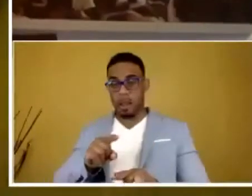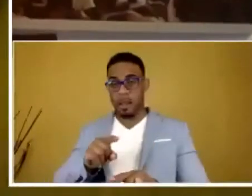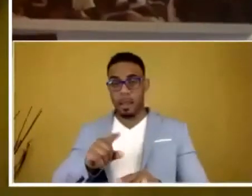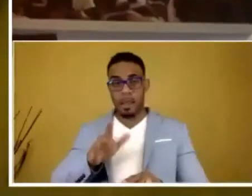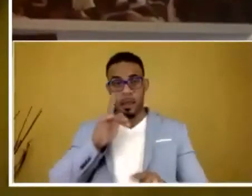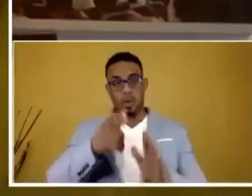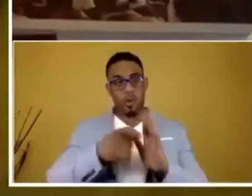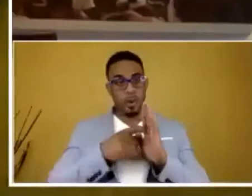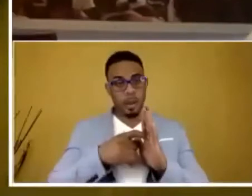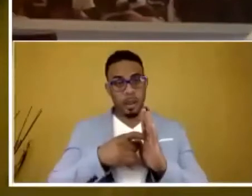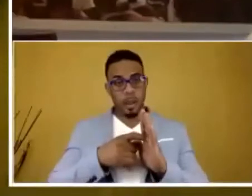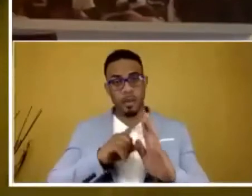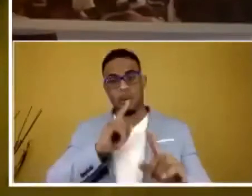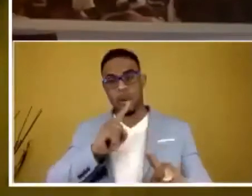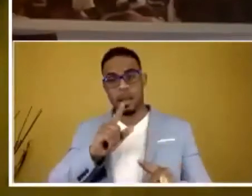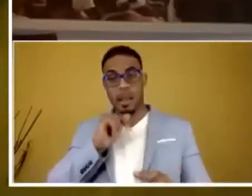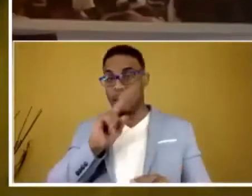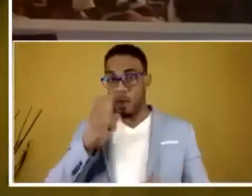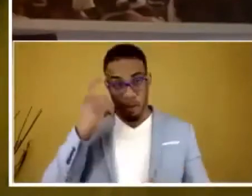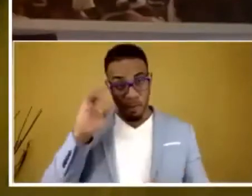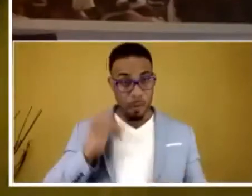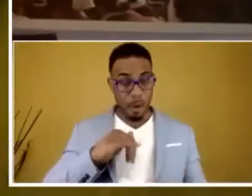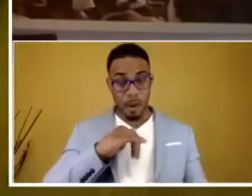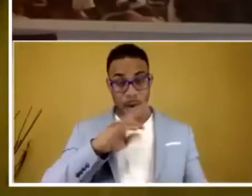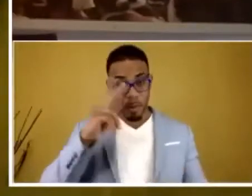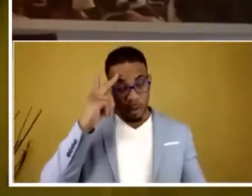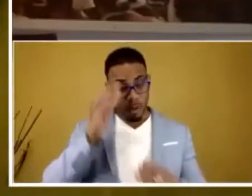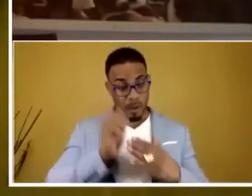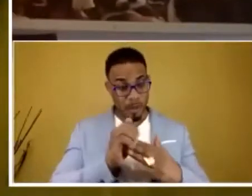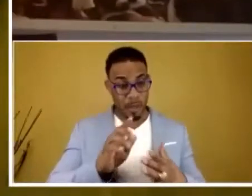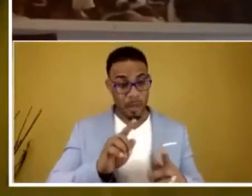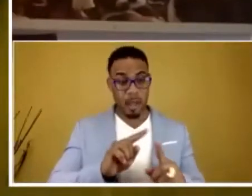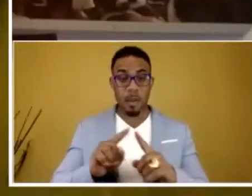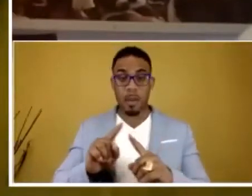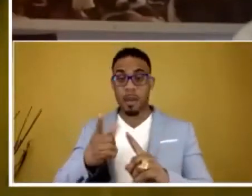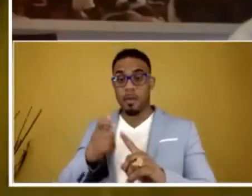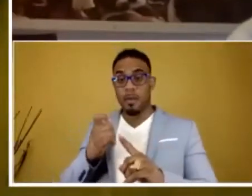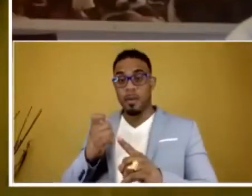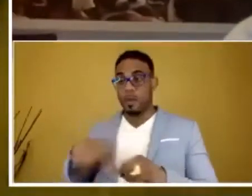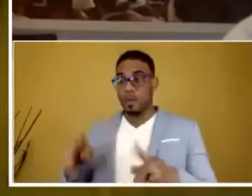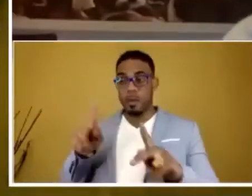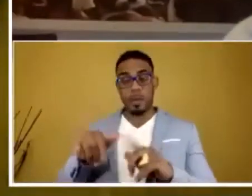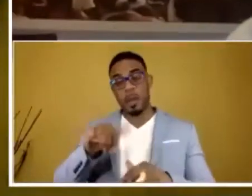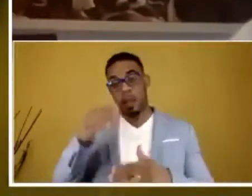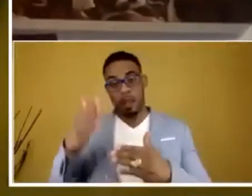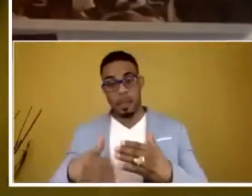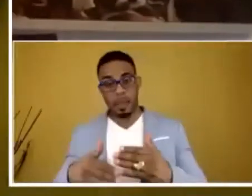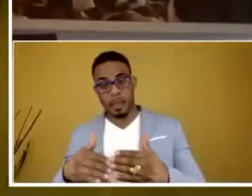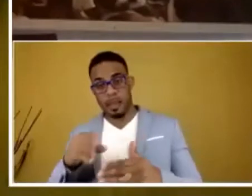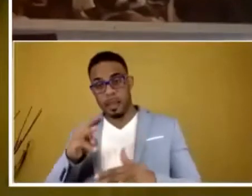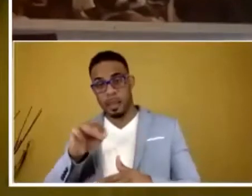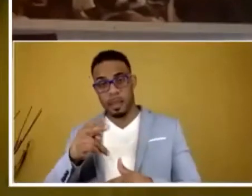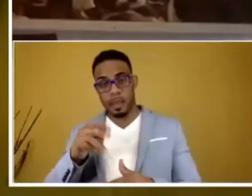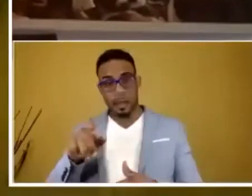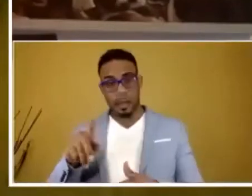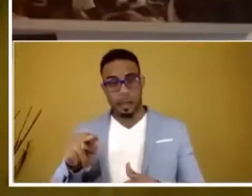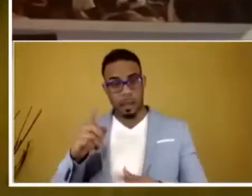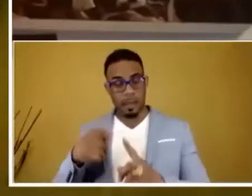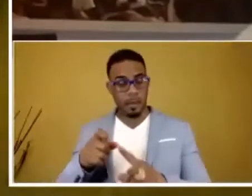requires a response not only from our political leaders, but from those people at the other end of Manhattan, from Riverside